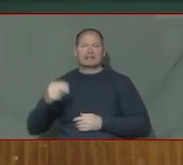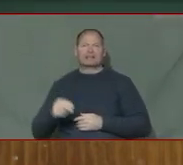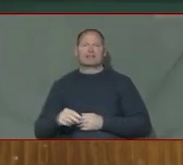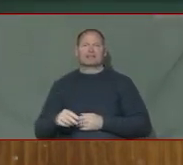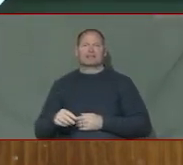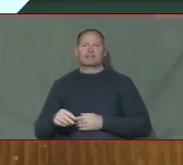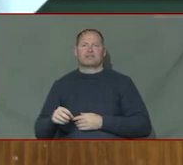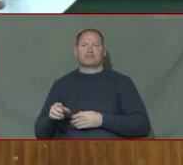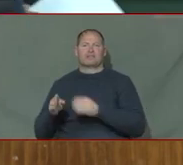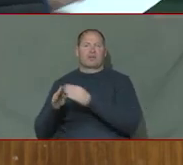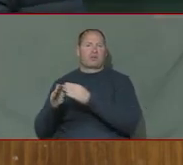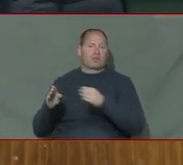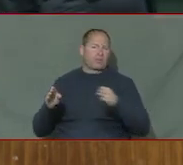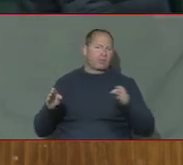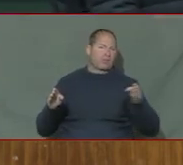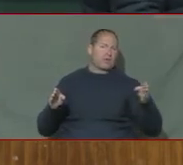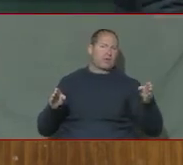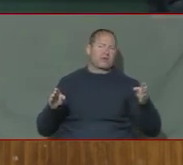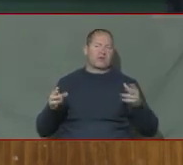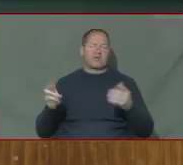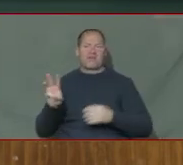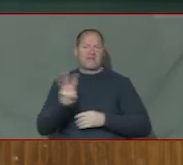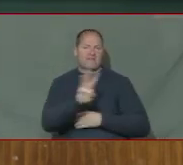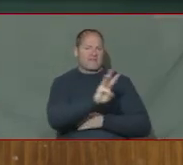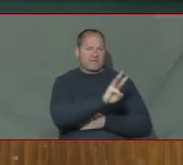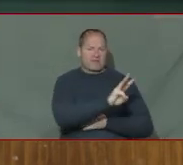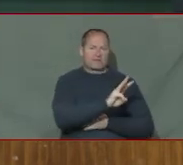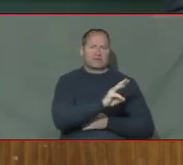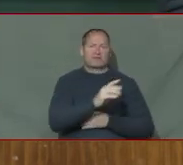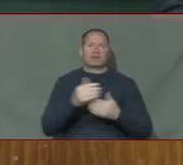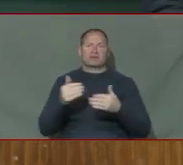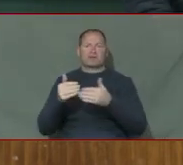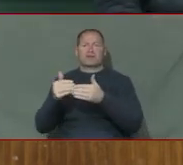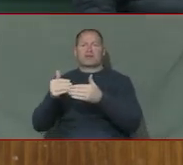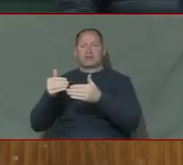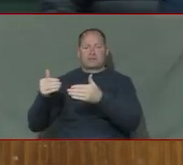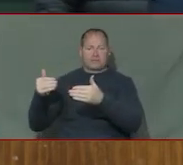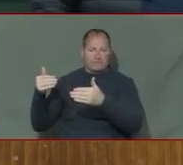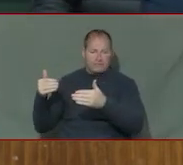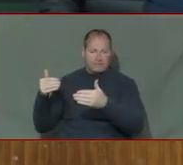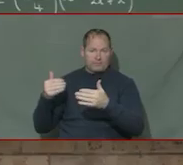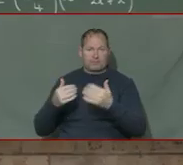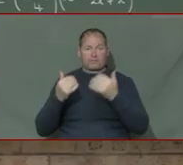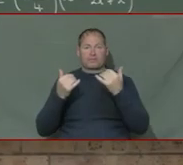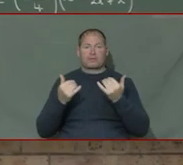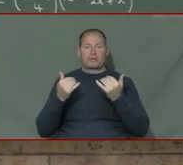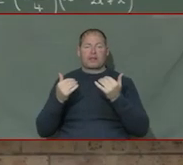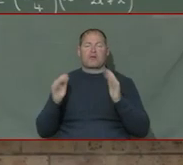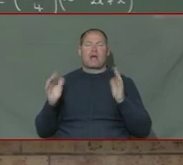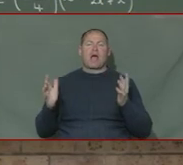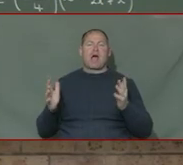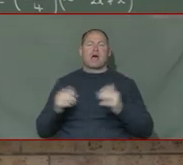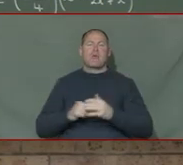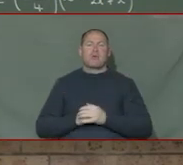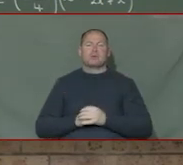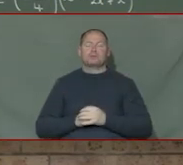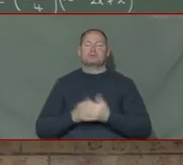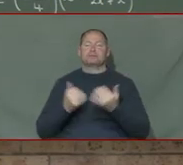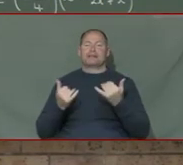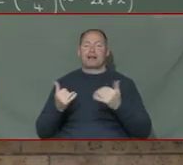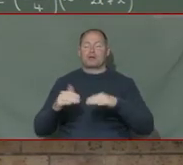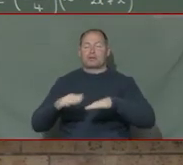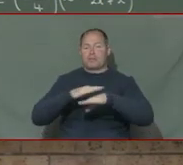I'm going to teach you that the volume, the generic formula for the volume is the area of the base of the right